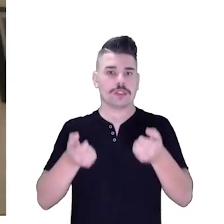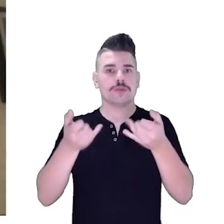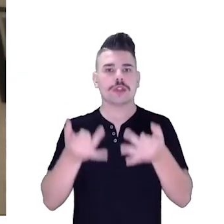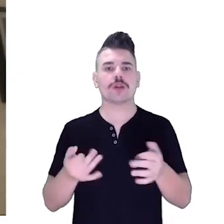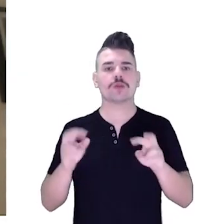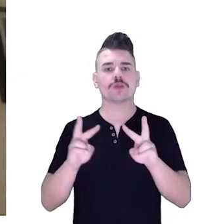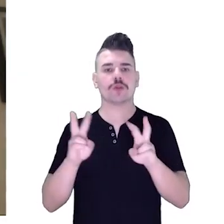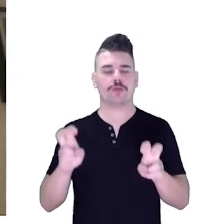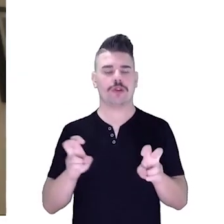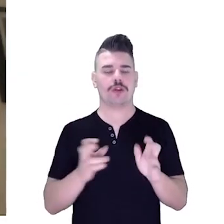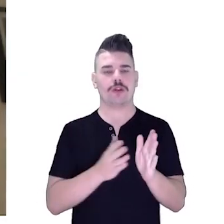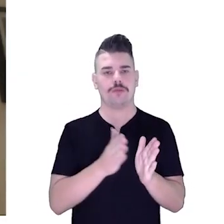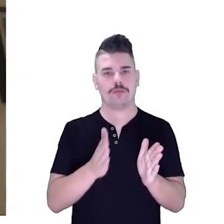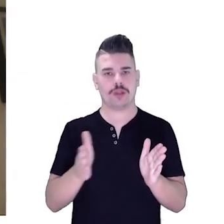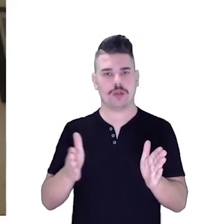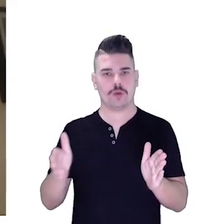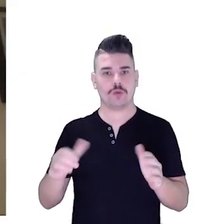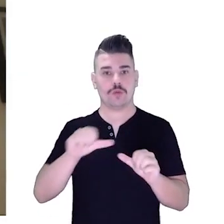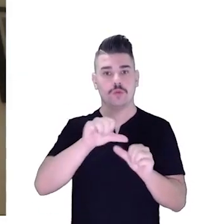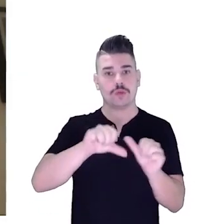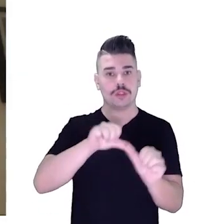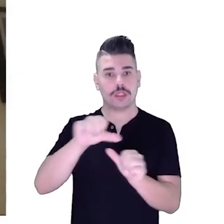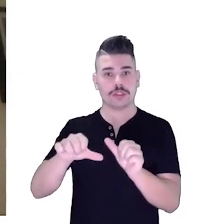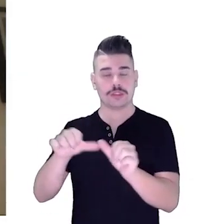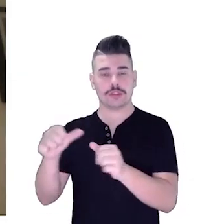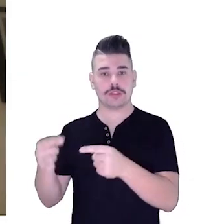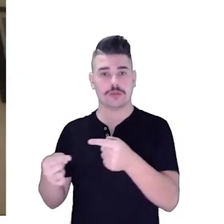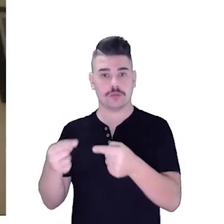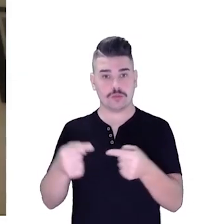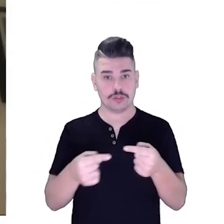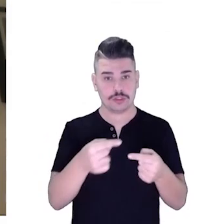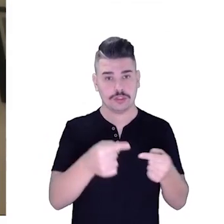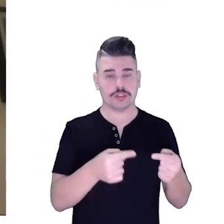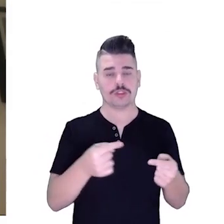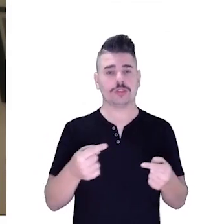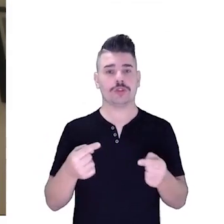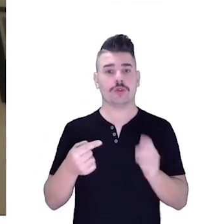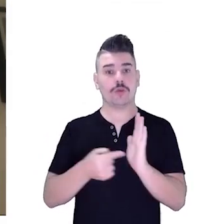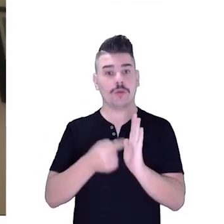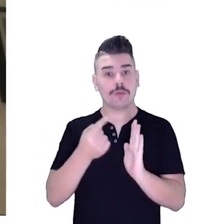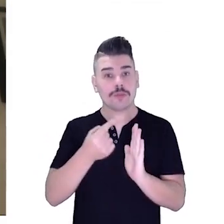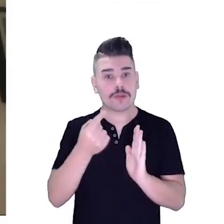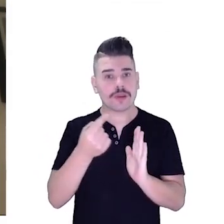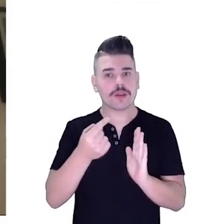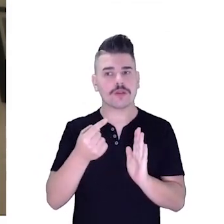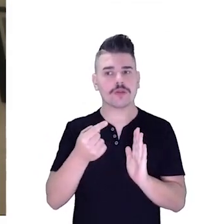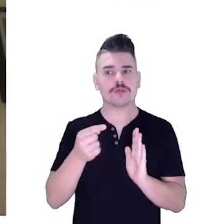Ela está aqui, então, né, falando sobre essas mudanças políticas, e aí